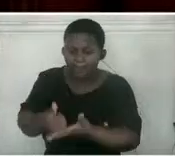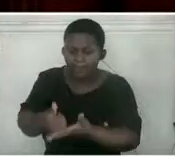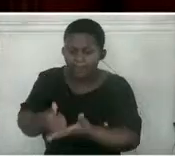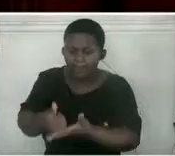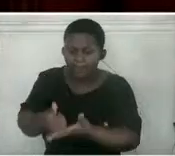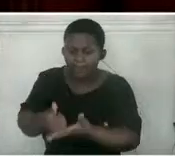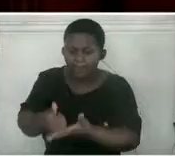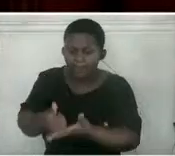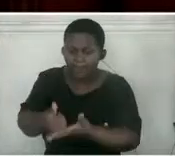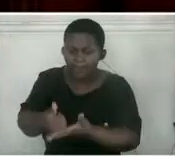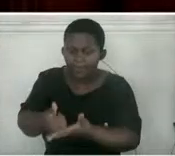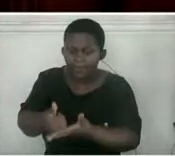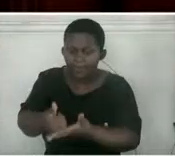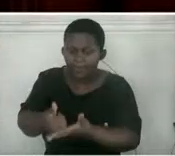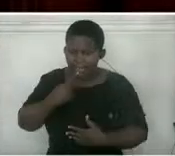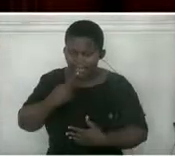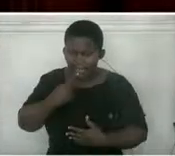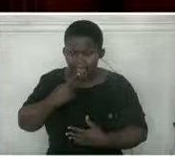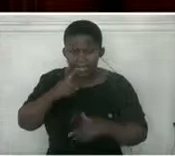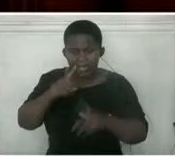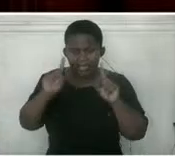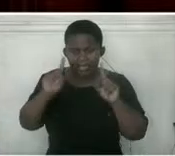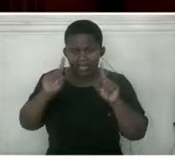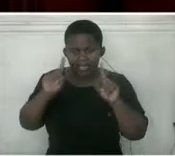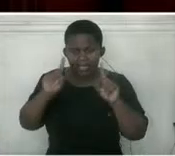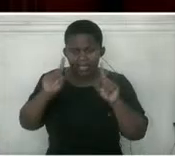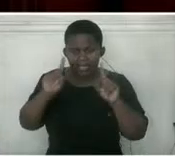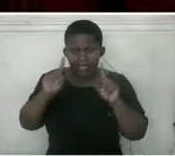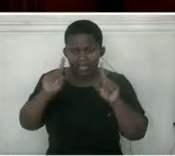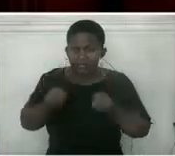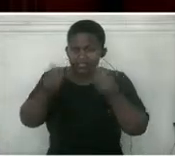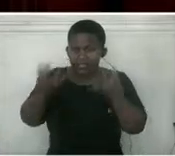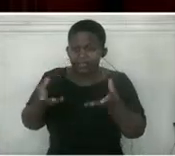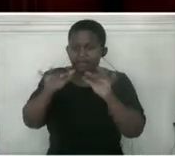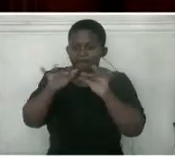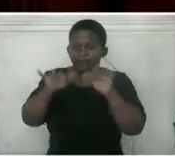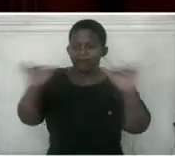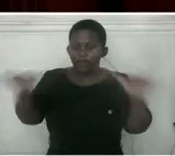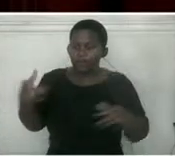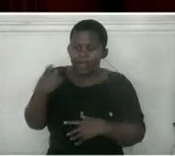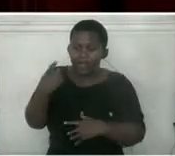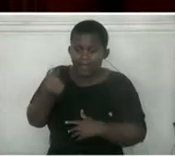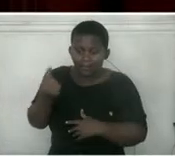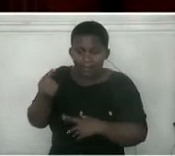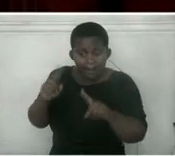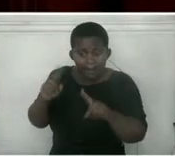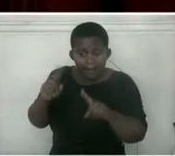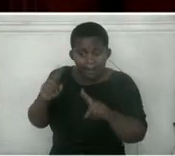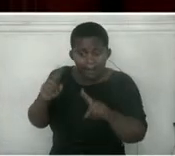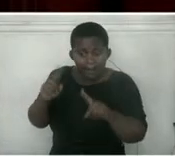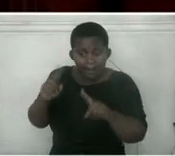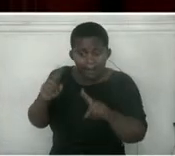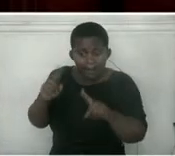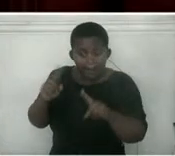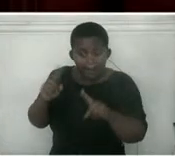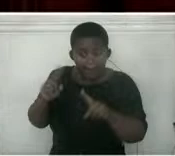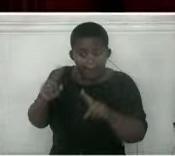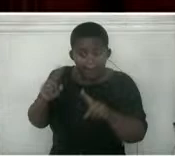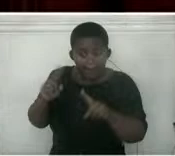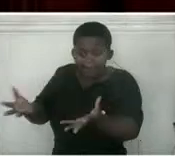Ngiyafuna ukuphinda asisoze sanikezela abantu imali kodwa siyokwazi ukunikezela